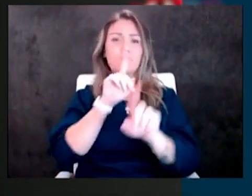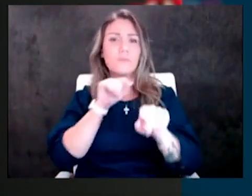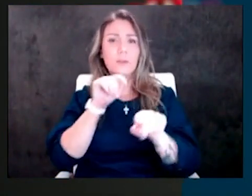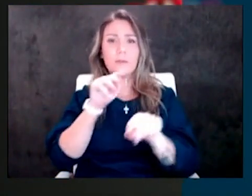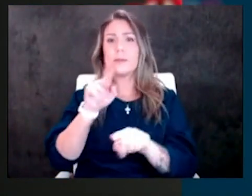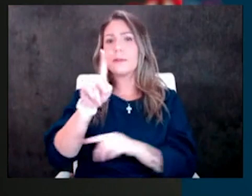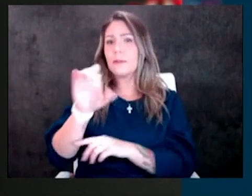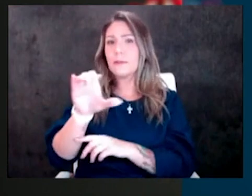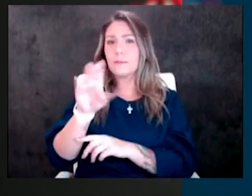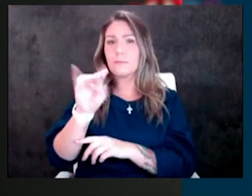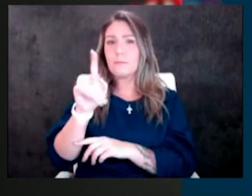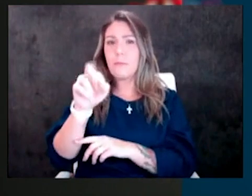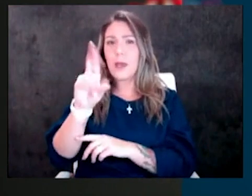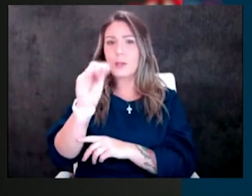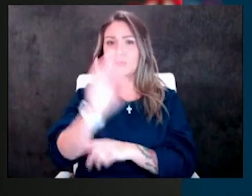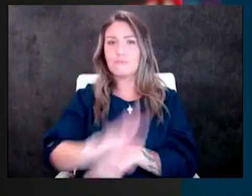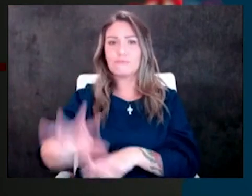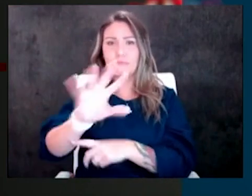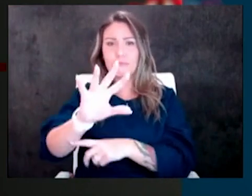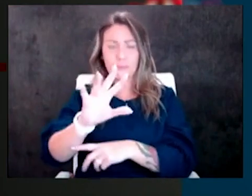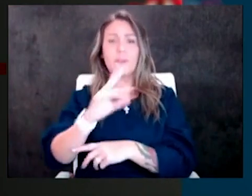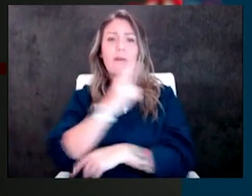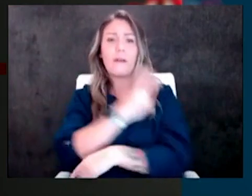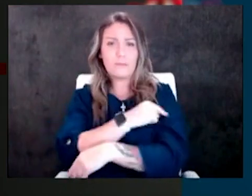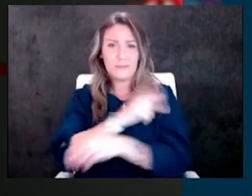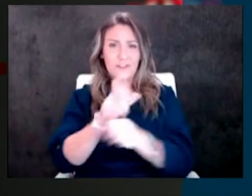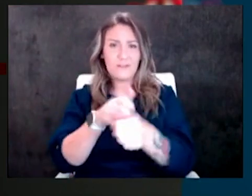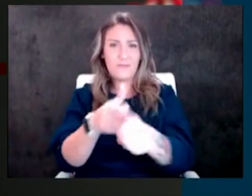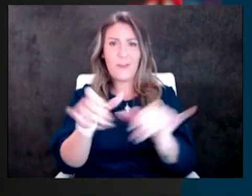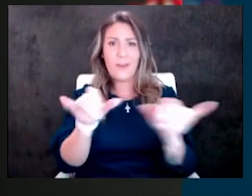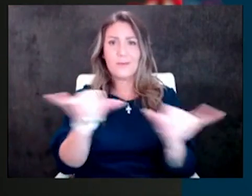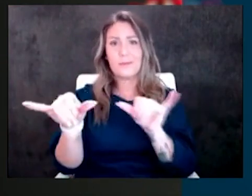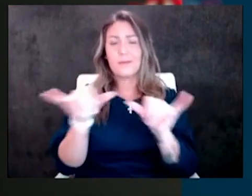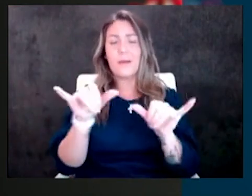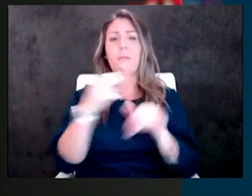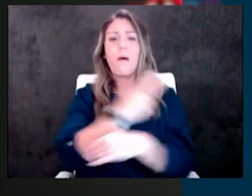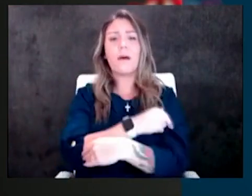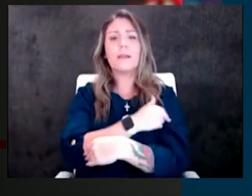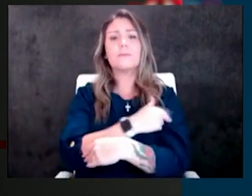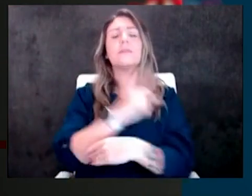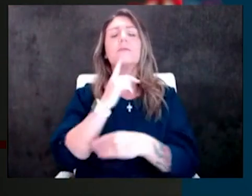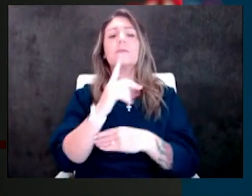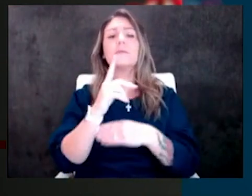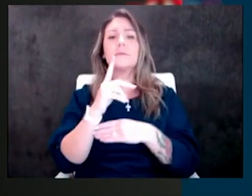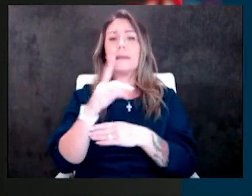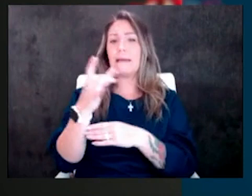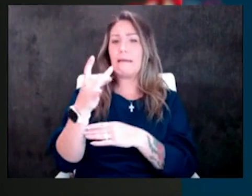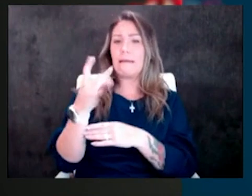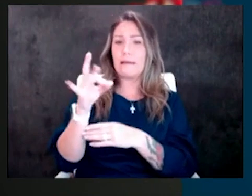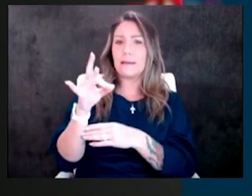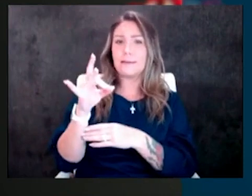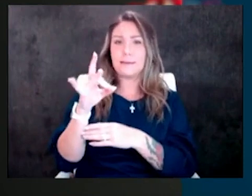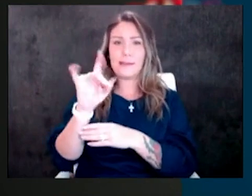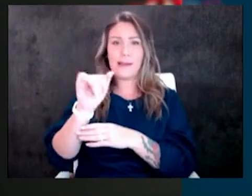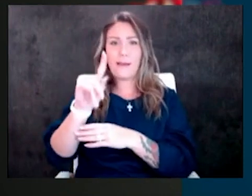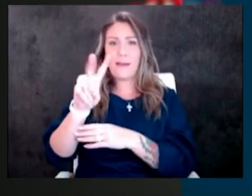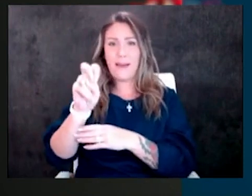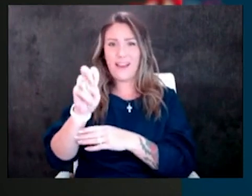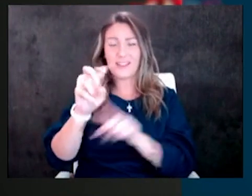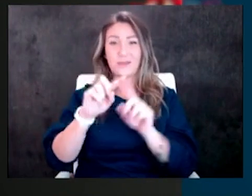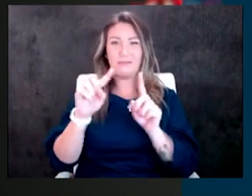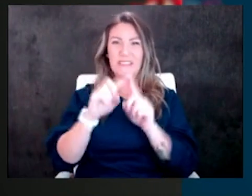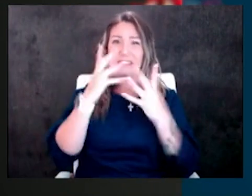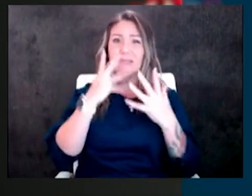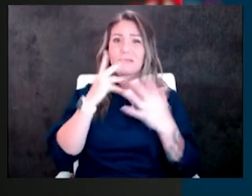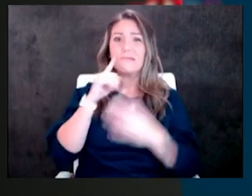know that hospitalizations follow that. Right now, our hospitalizations are steady. We have 18 active infections, but unfortunately, half of those are in the ICU, 9 in